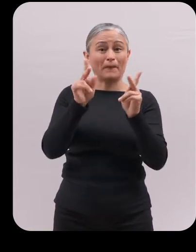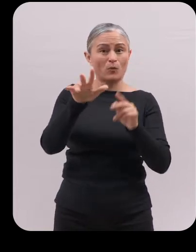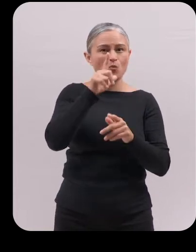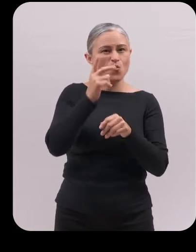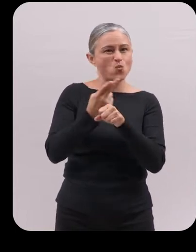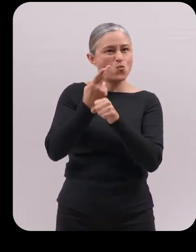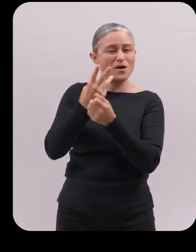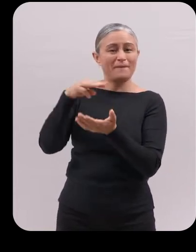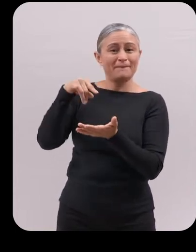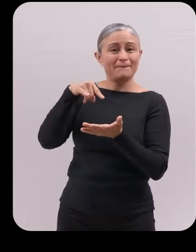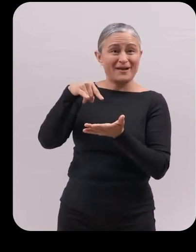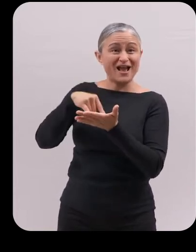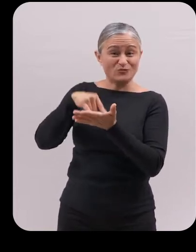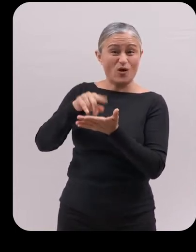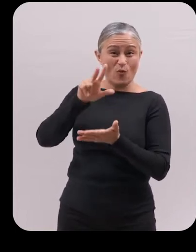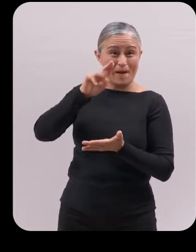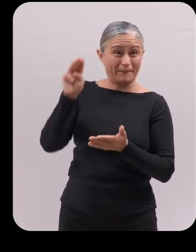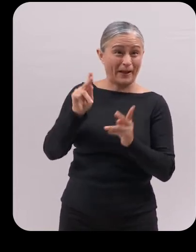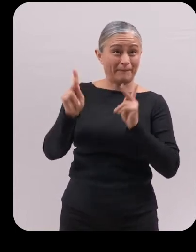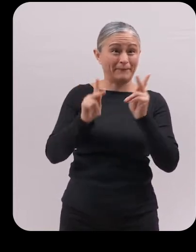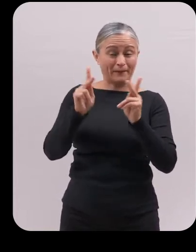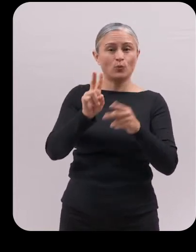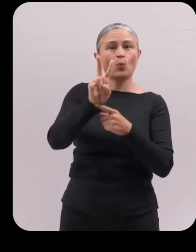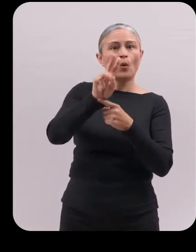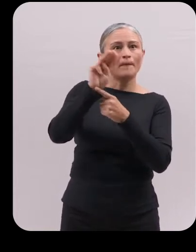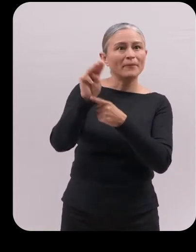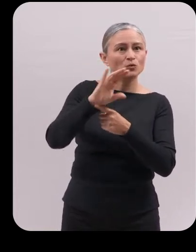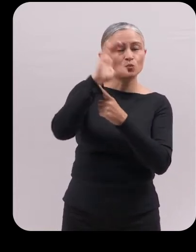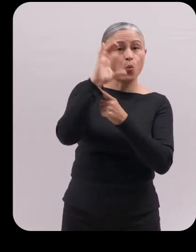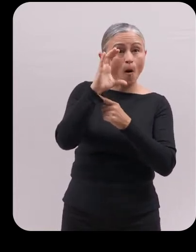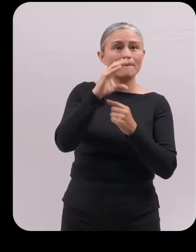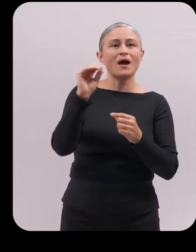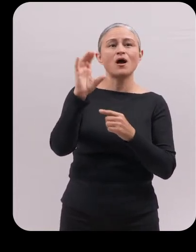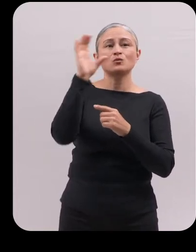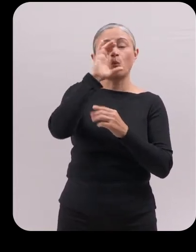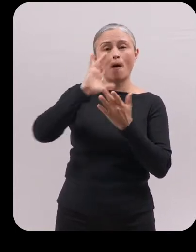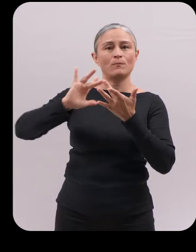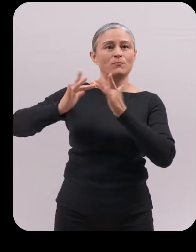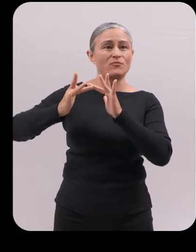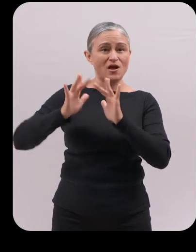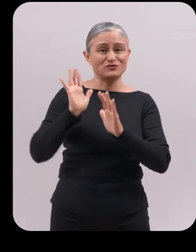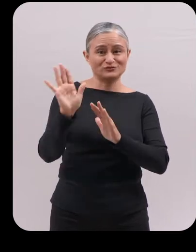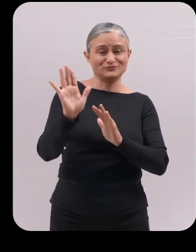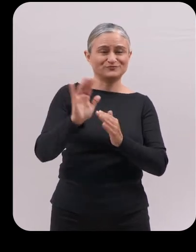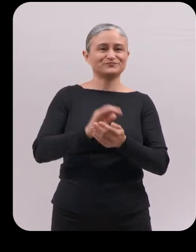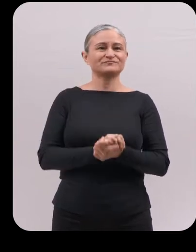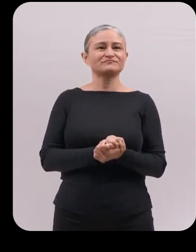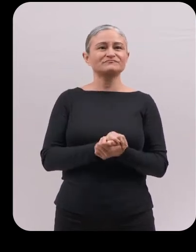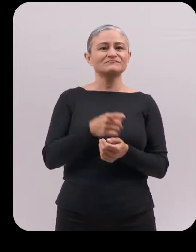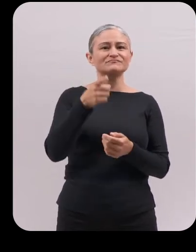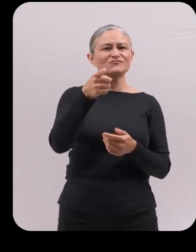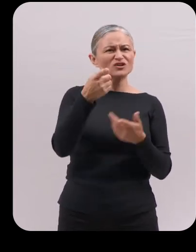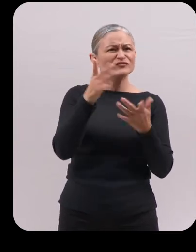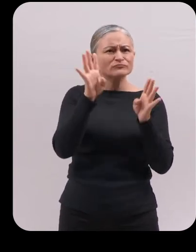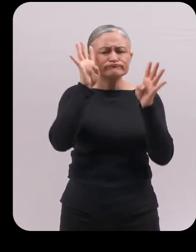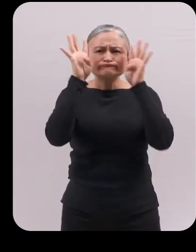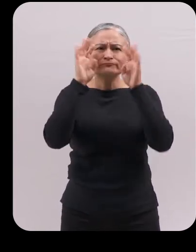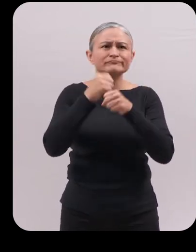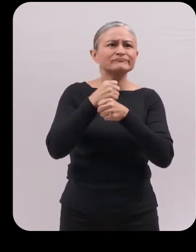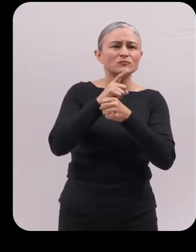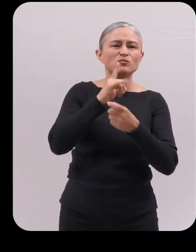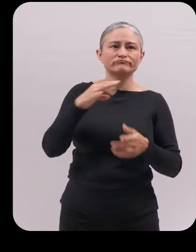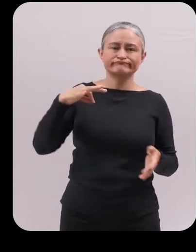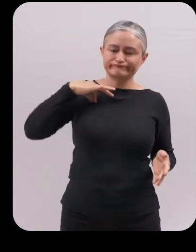Android devices and 2 billion Chrome and Chromium-based browsers. You've created millions of helpful